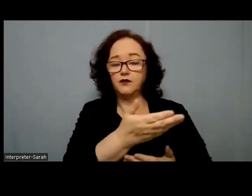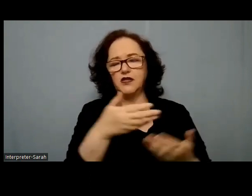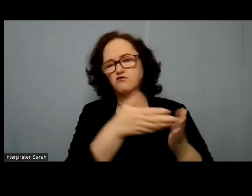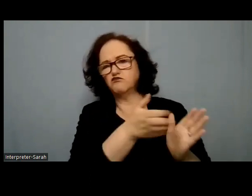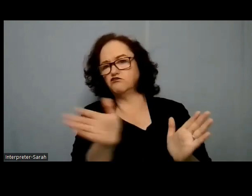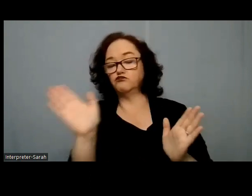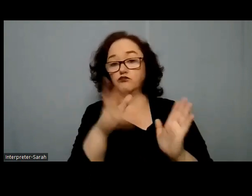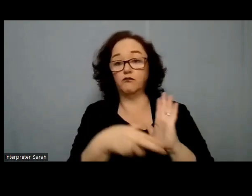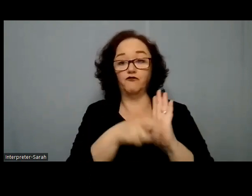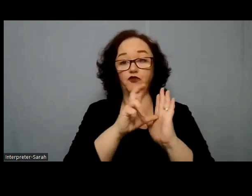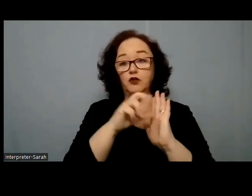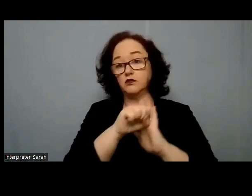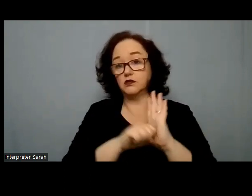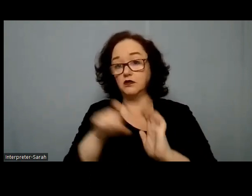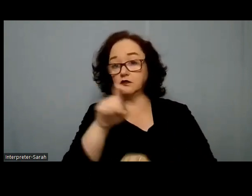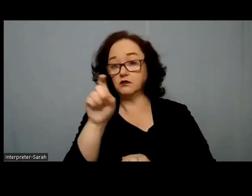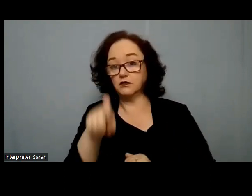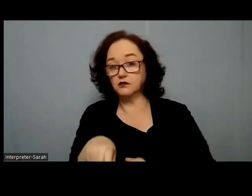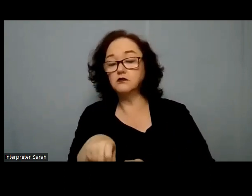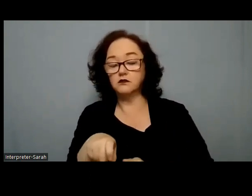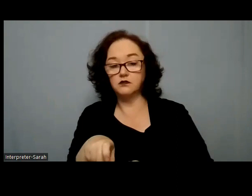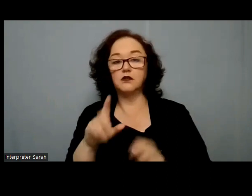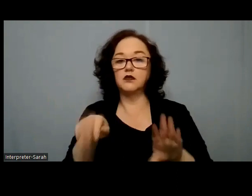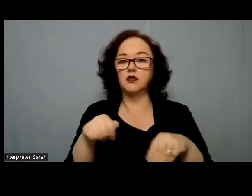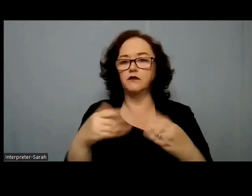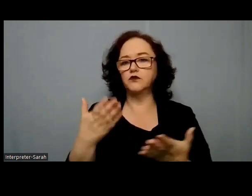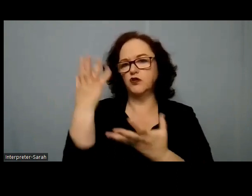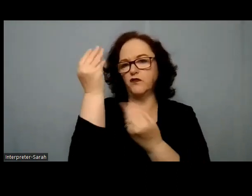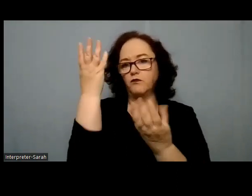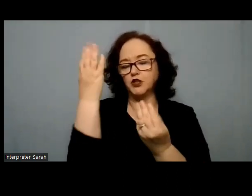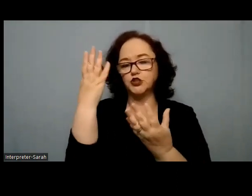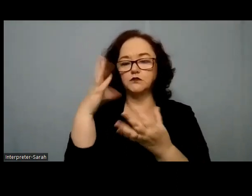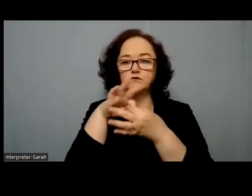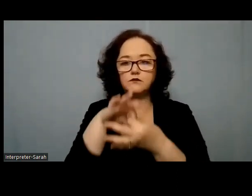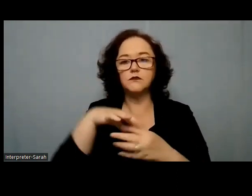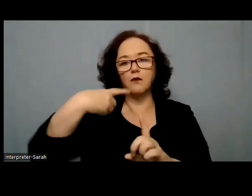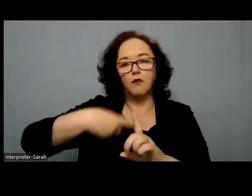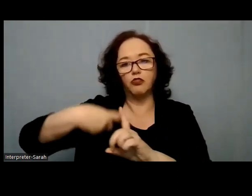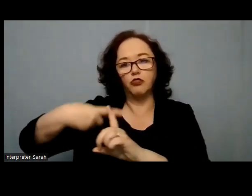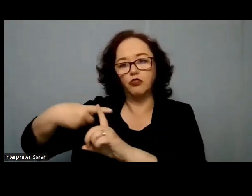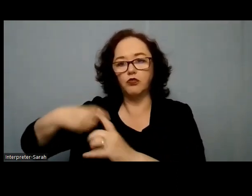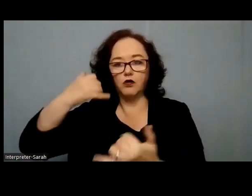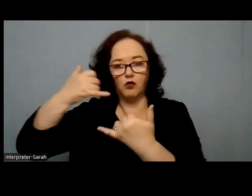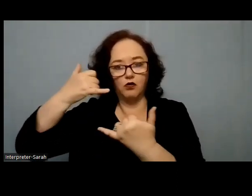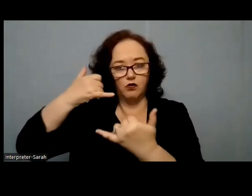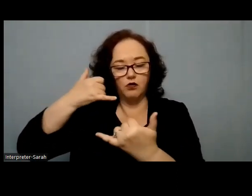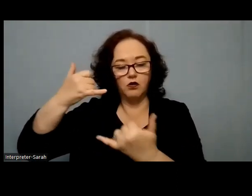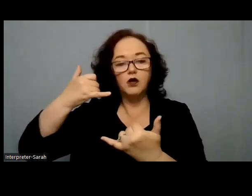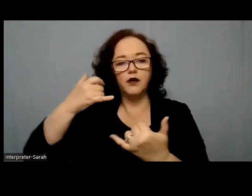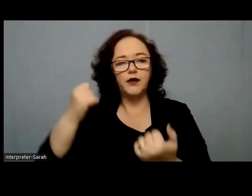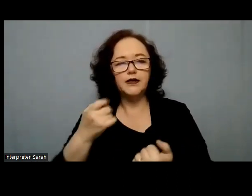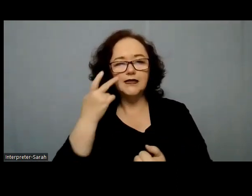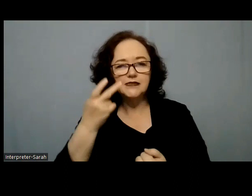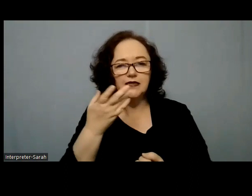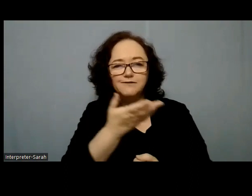the state of Texas that gives you some information about our month-to-month calls, allowing you to see kind of some